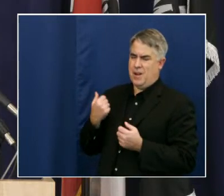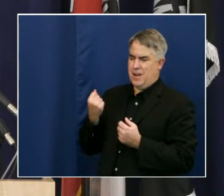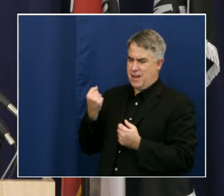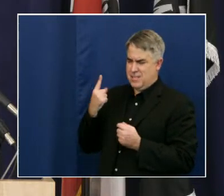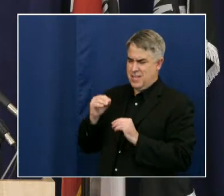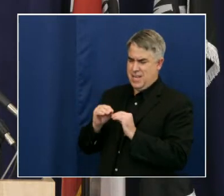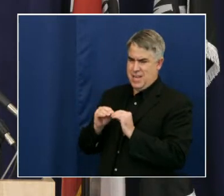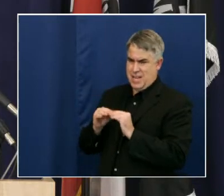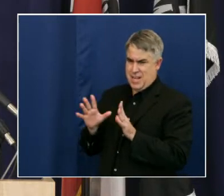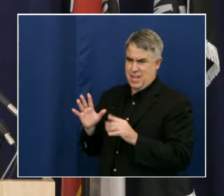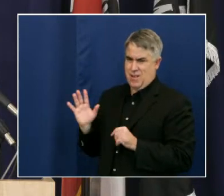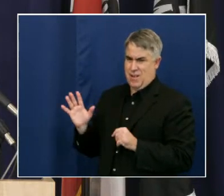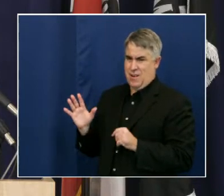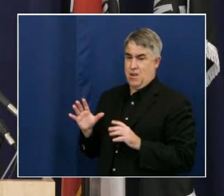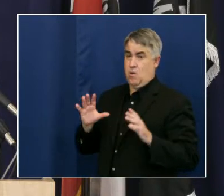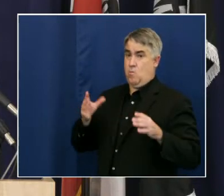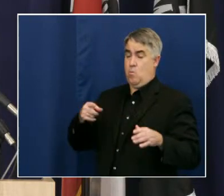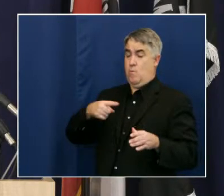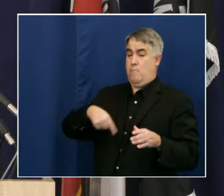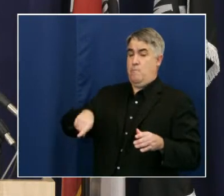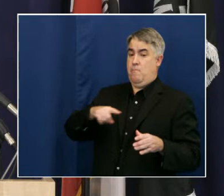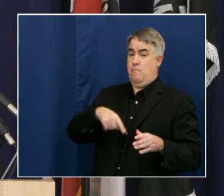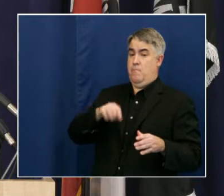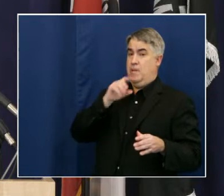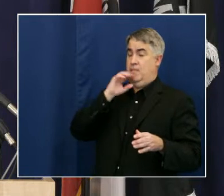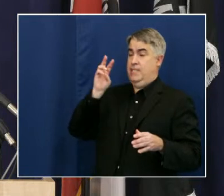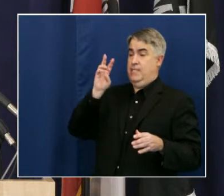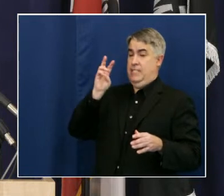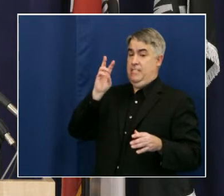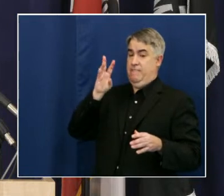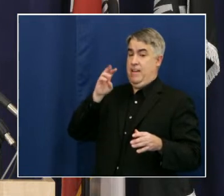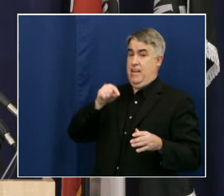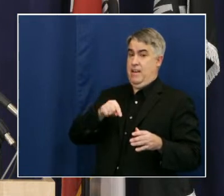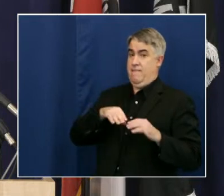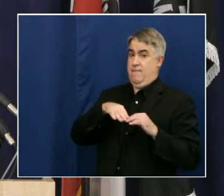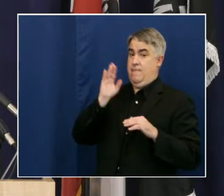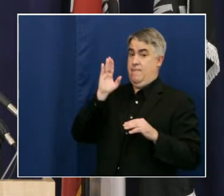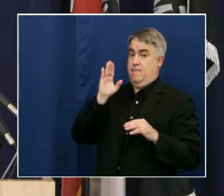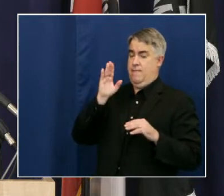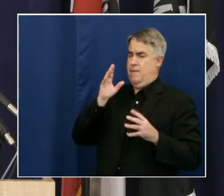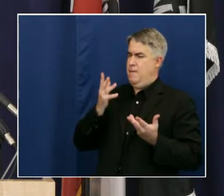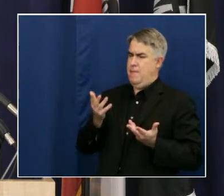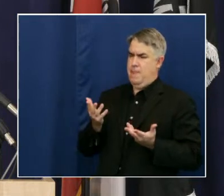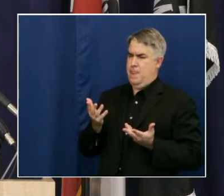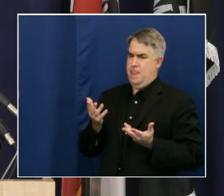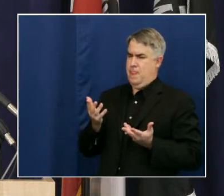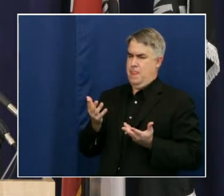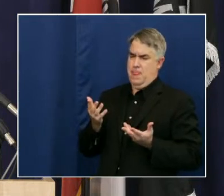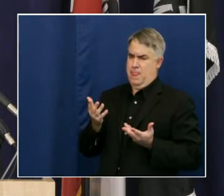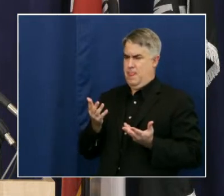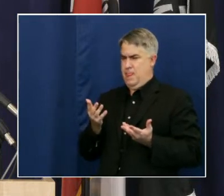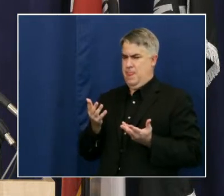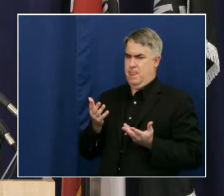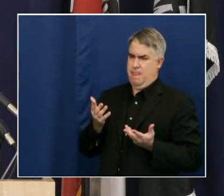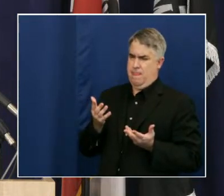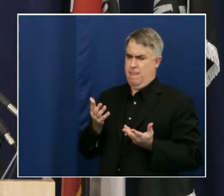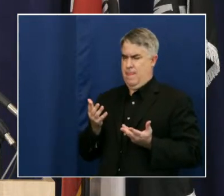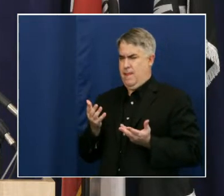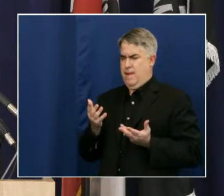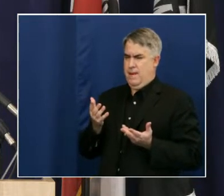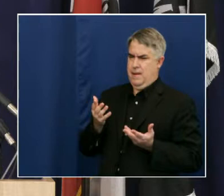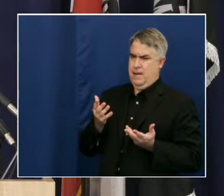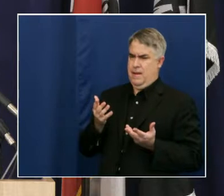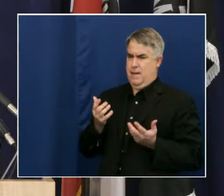the 65 plus change is kind of different or the same as what CDPH said